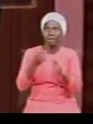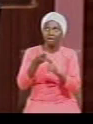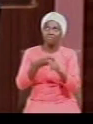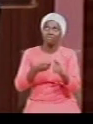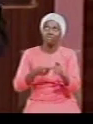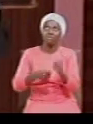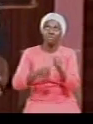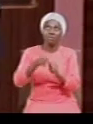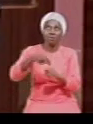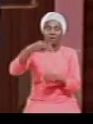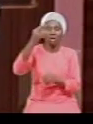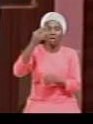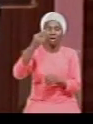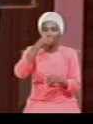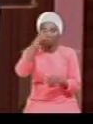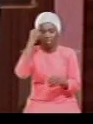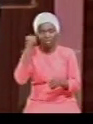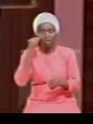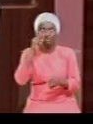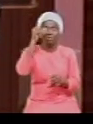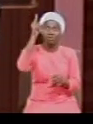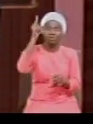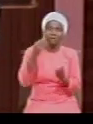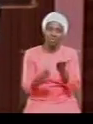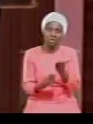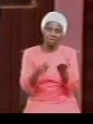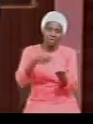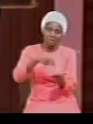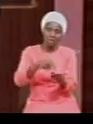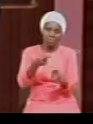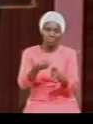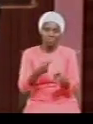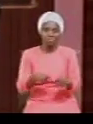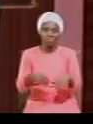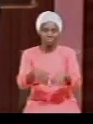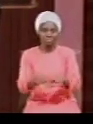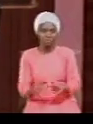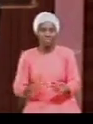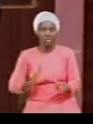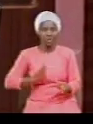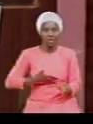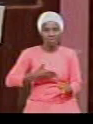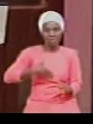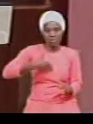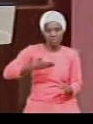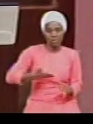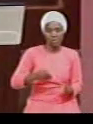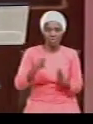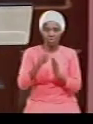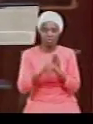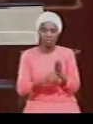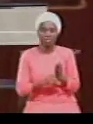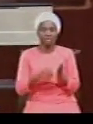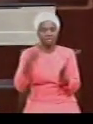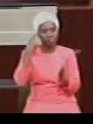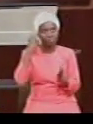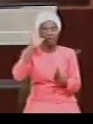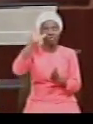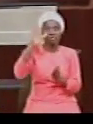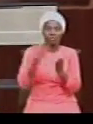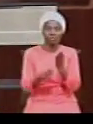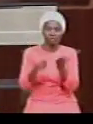high because he rose from the dead. Our willingness for his